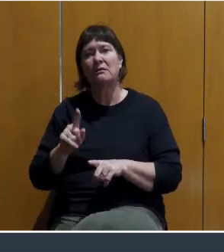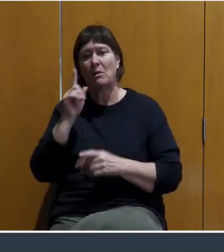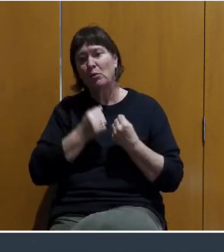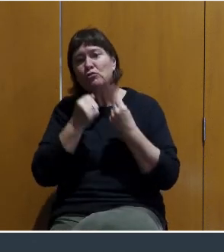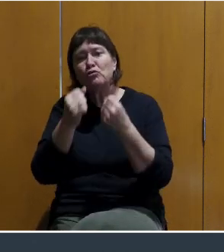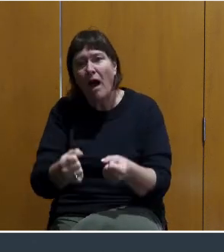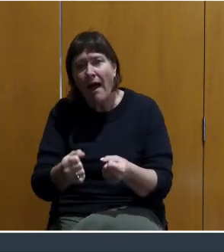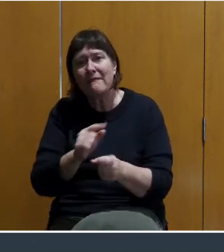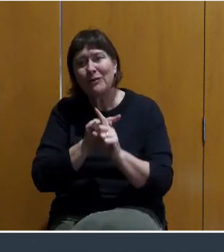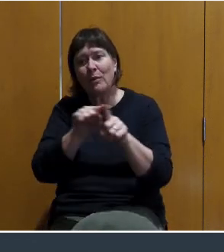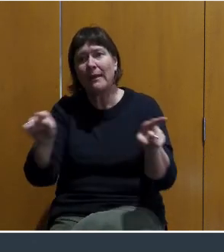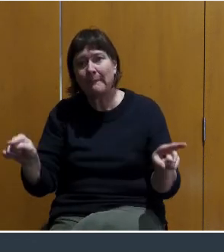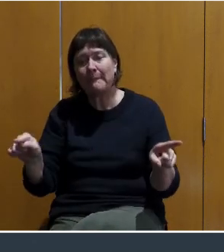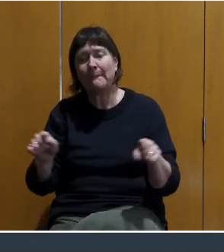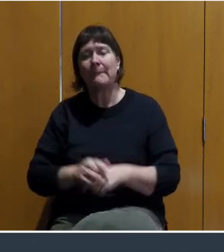Okay.